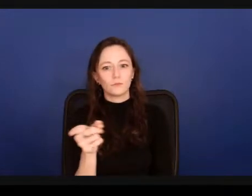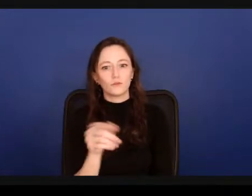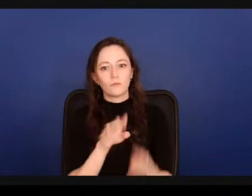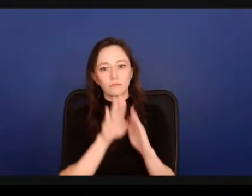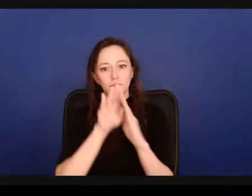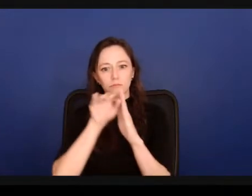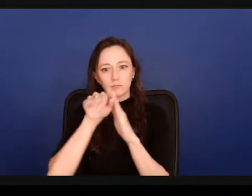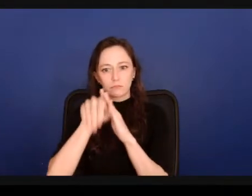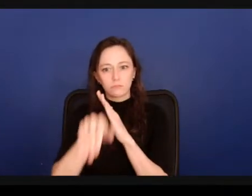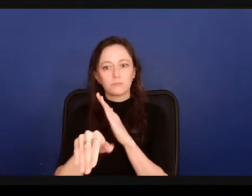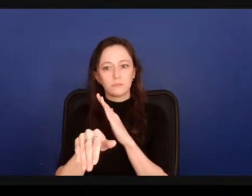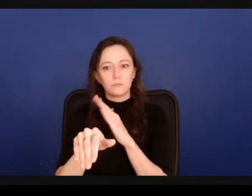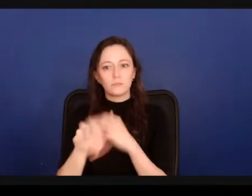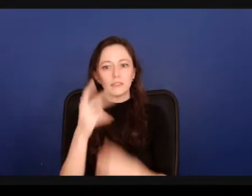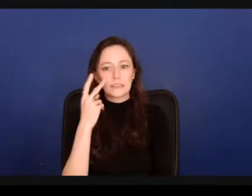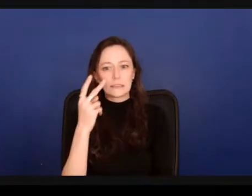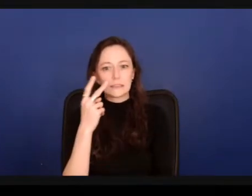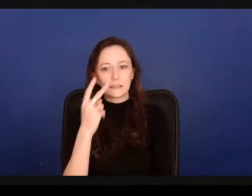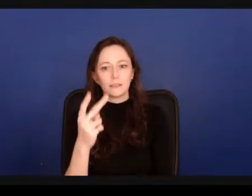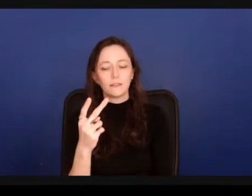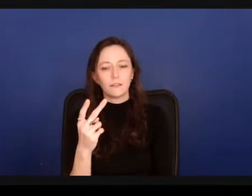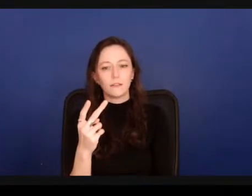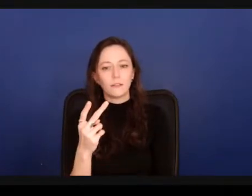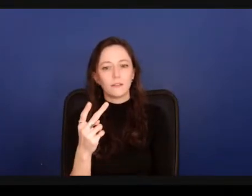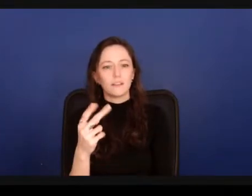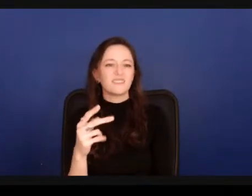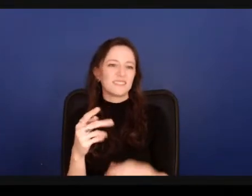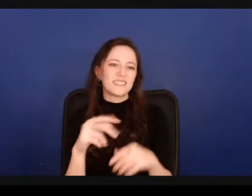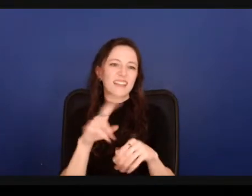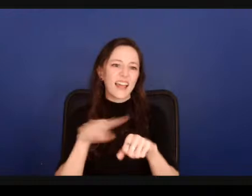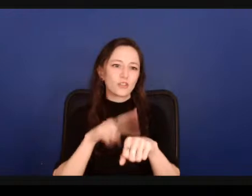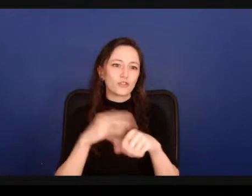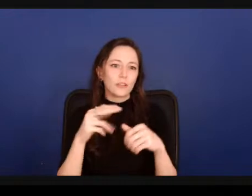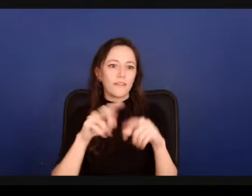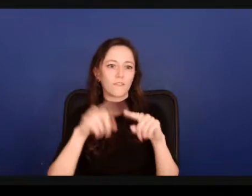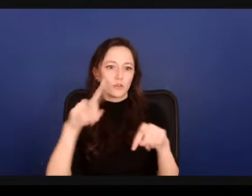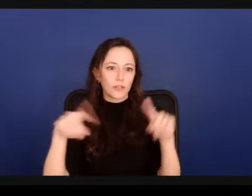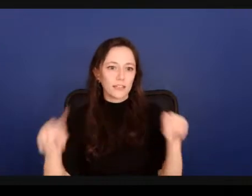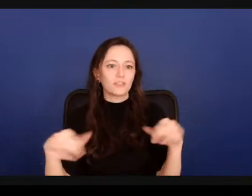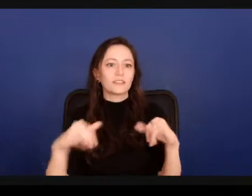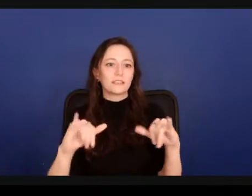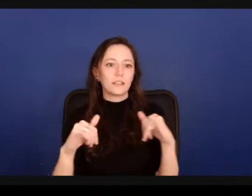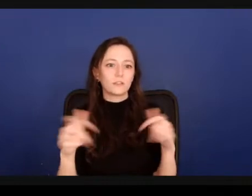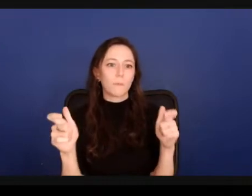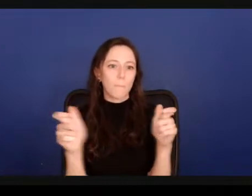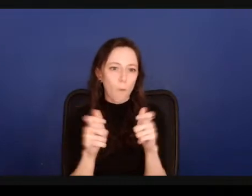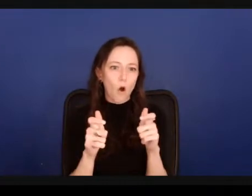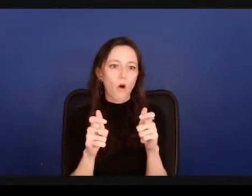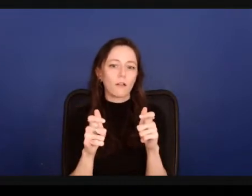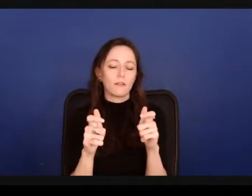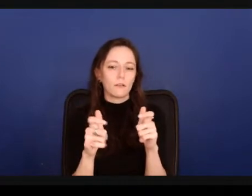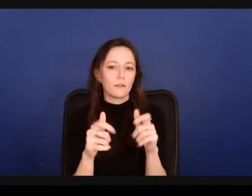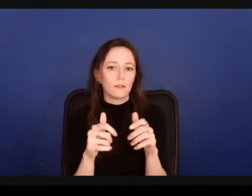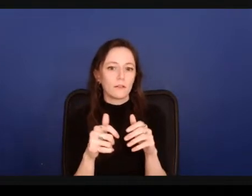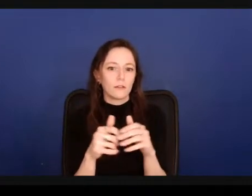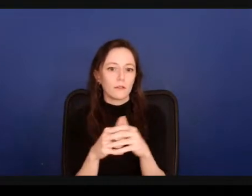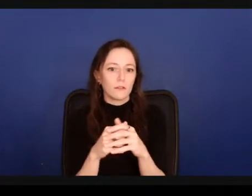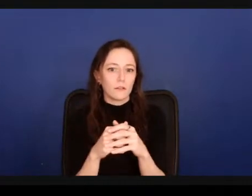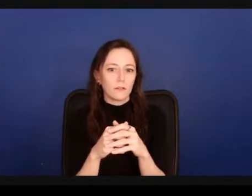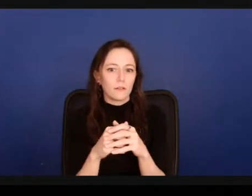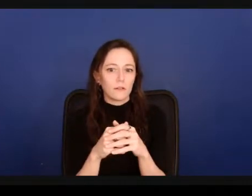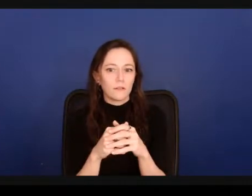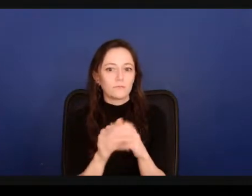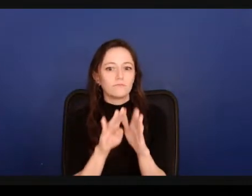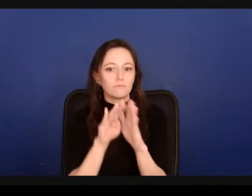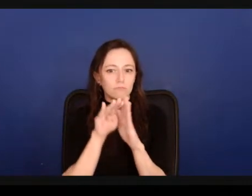end. And if not, there are natural variations as well, but still fairly small scale. Further down on the rift zone at Jonica, you